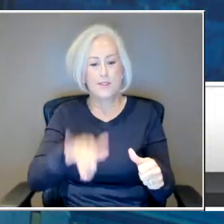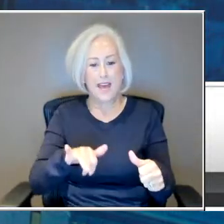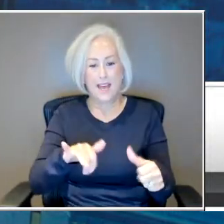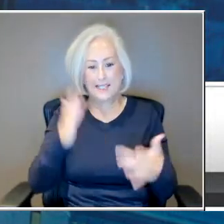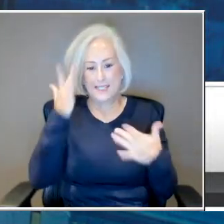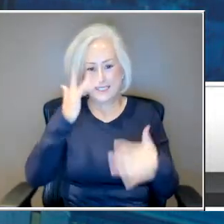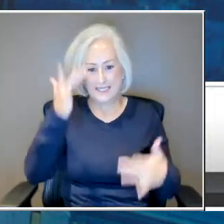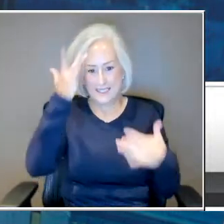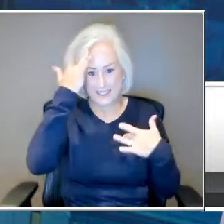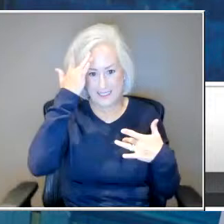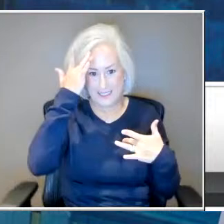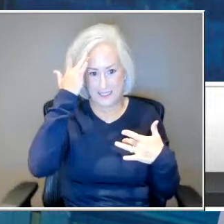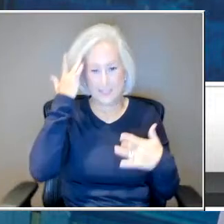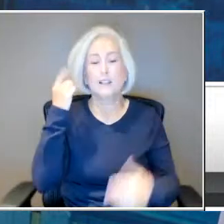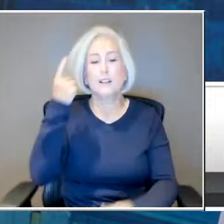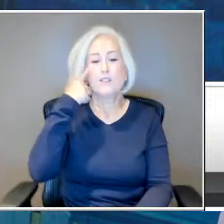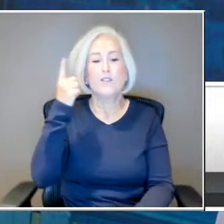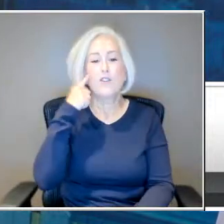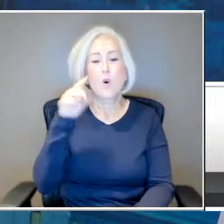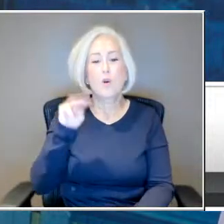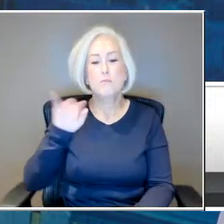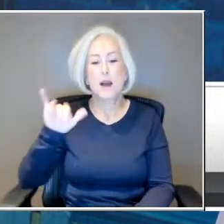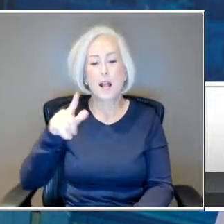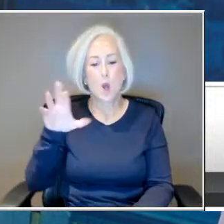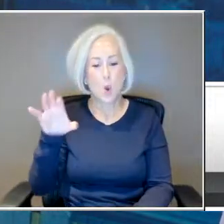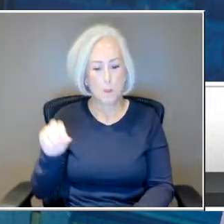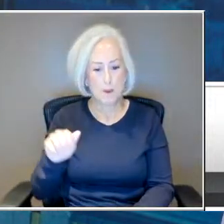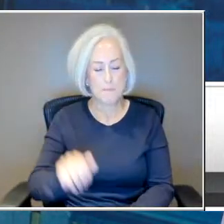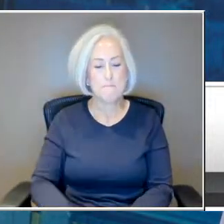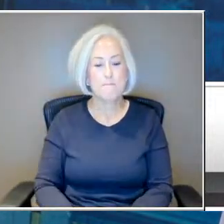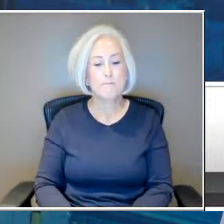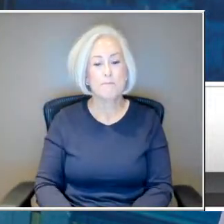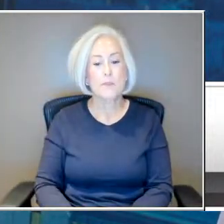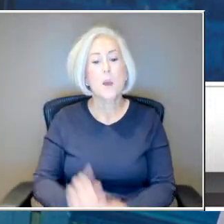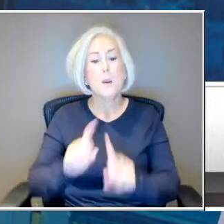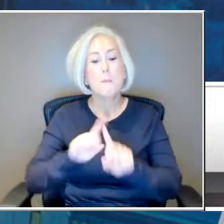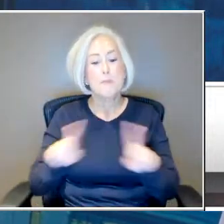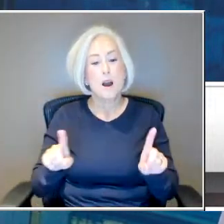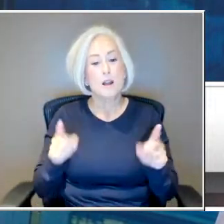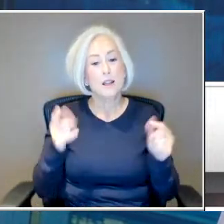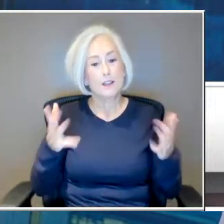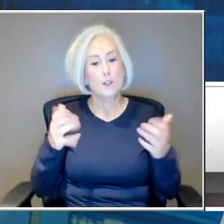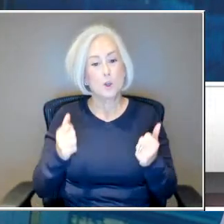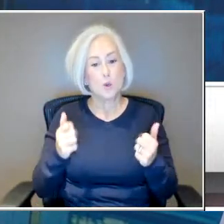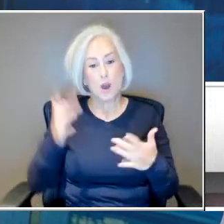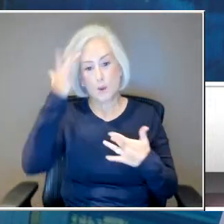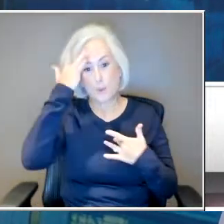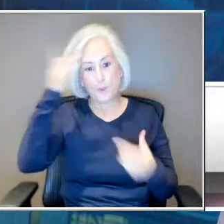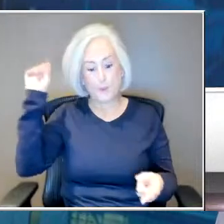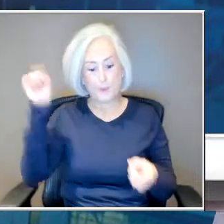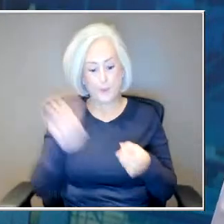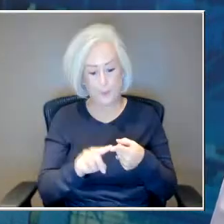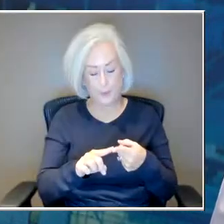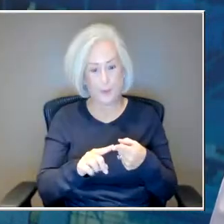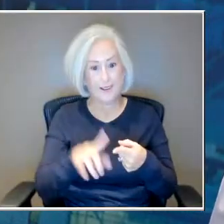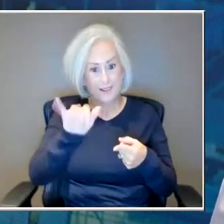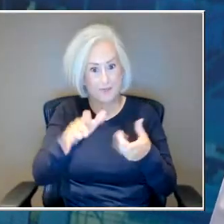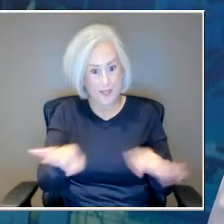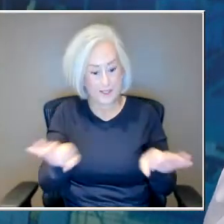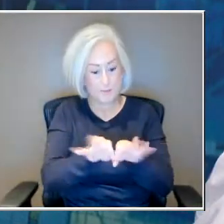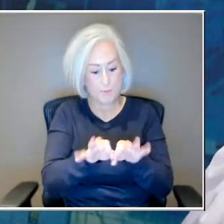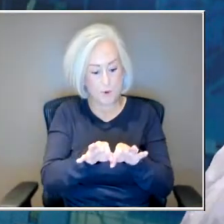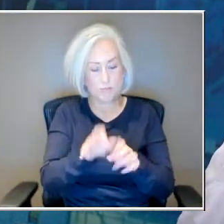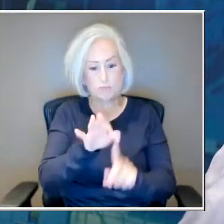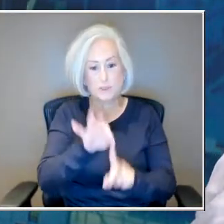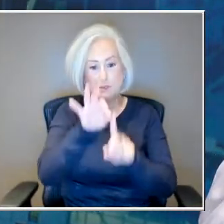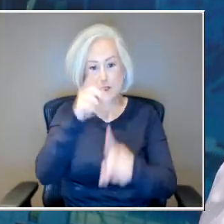treatments, for myeloma. However, to reach remission, which is very important, especially in Mr. France's